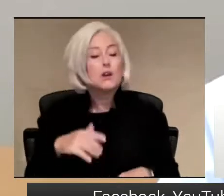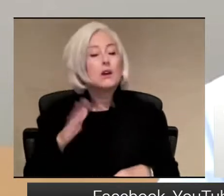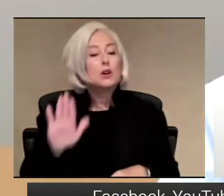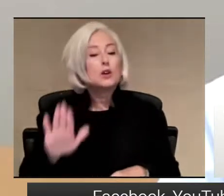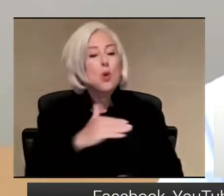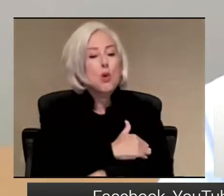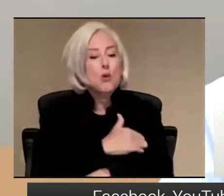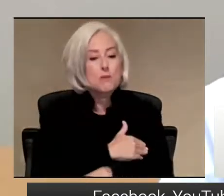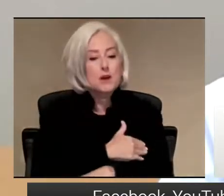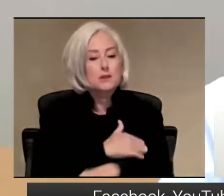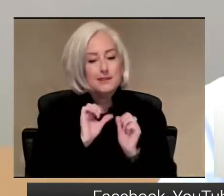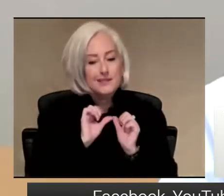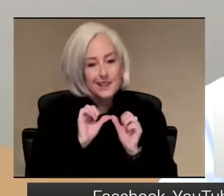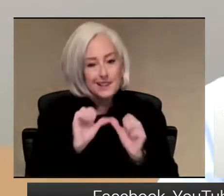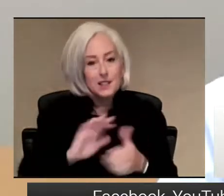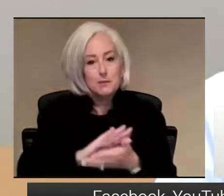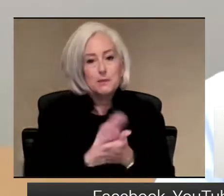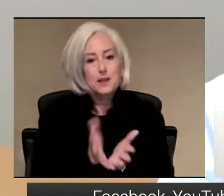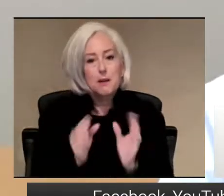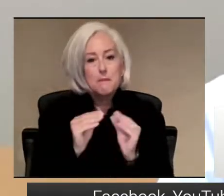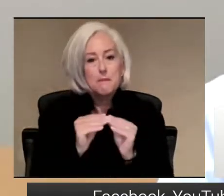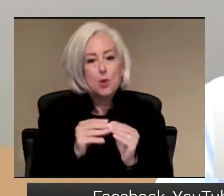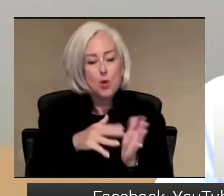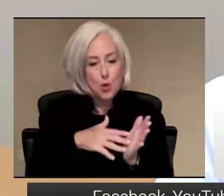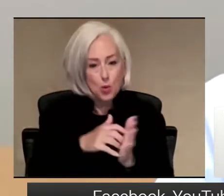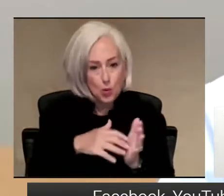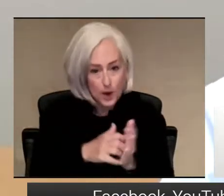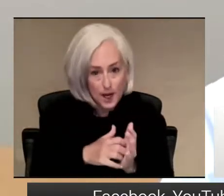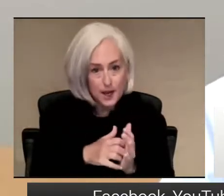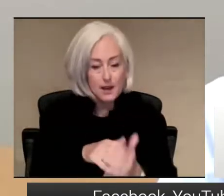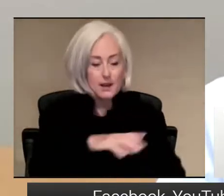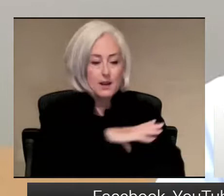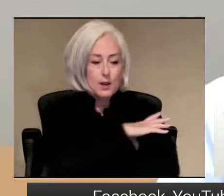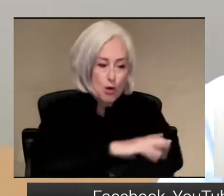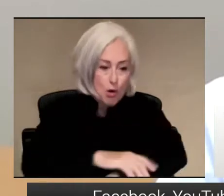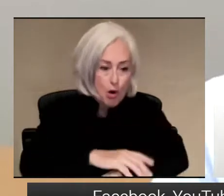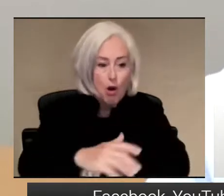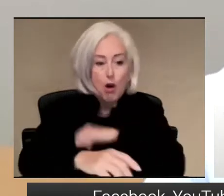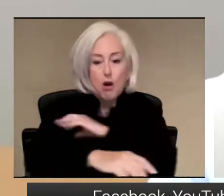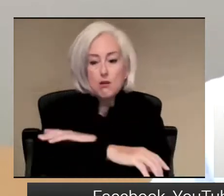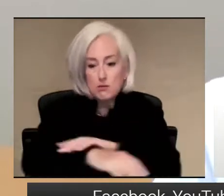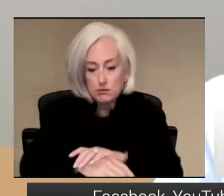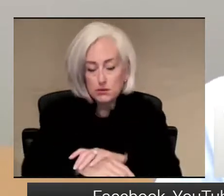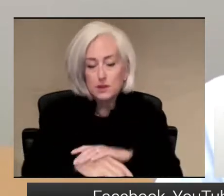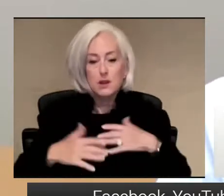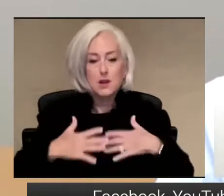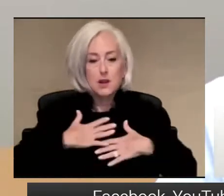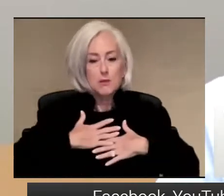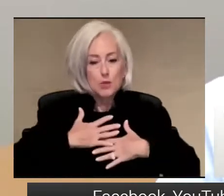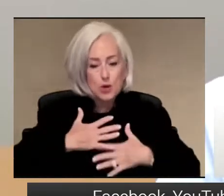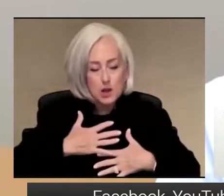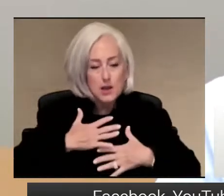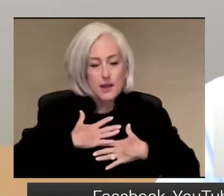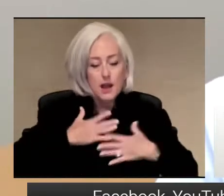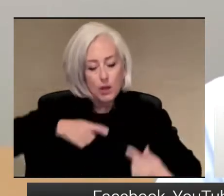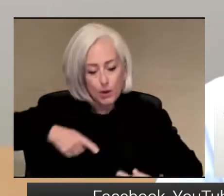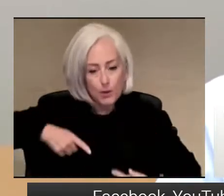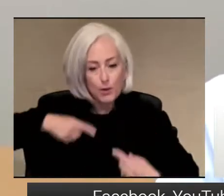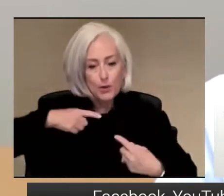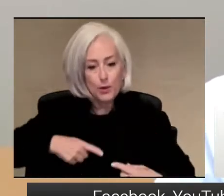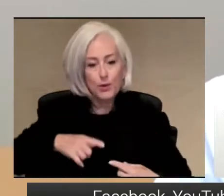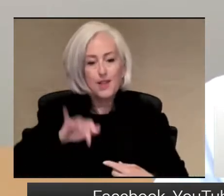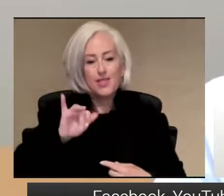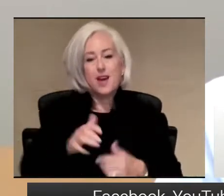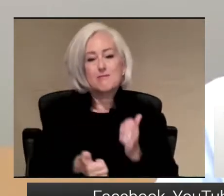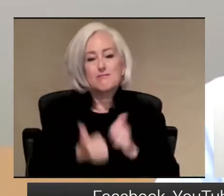muscles of your legs or arms, or having trouble breathing, I think that's kind of the earliest symptoms that that people